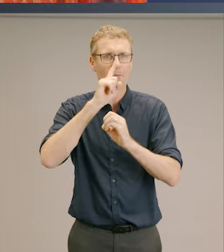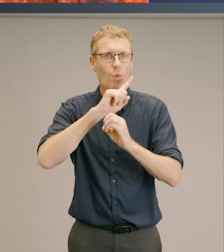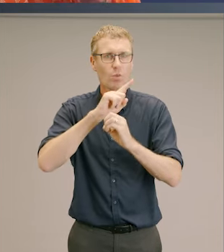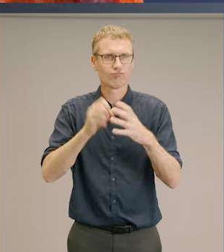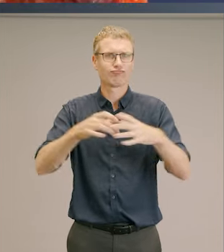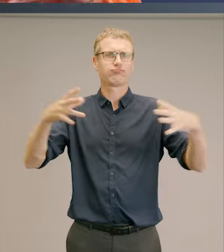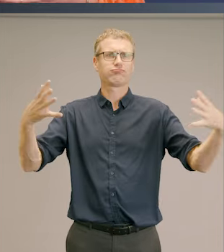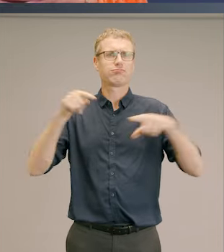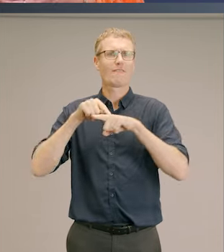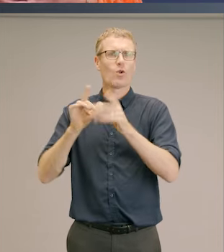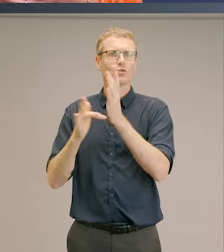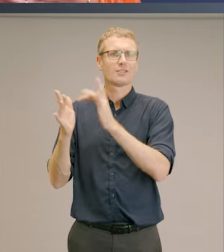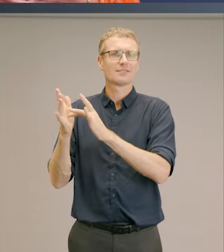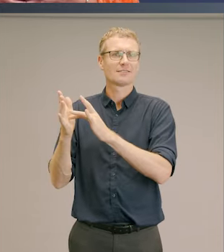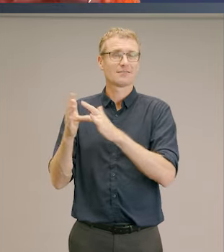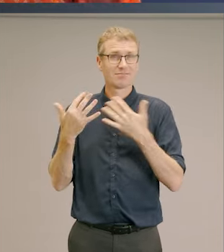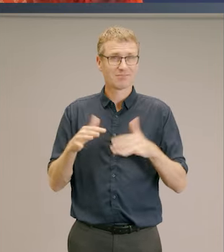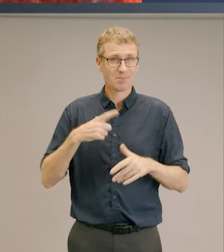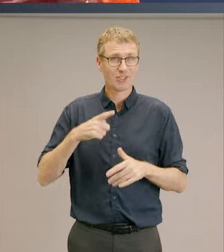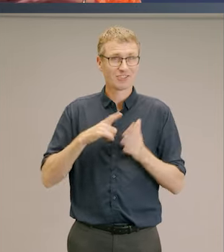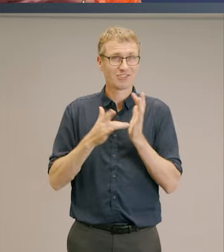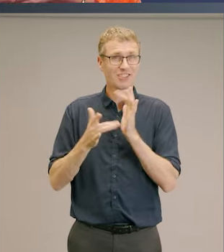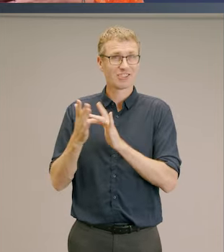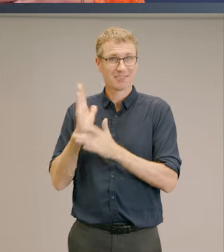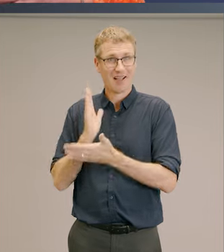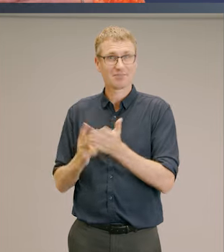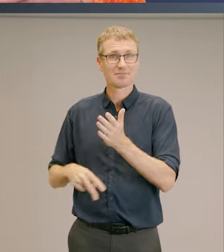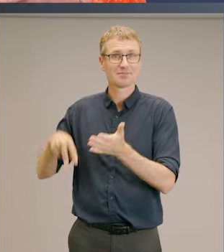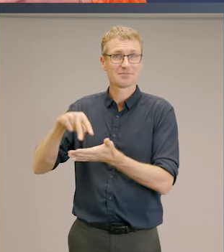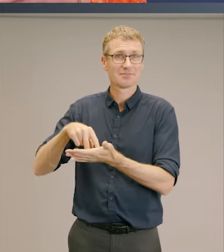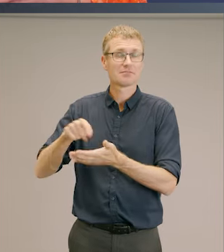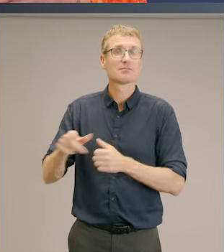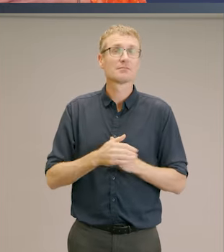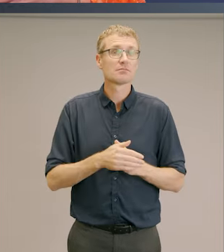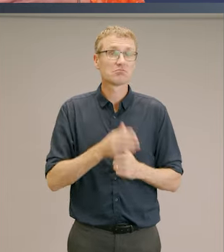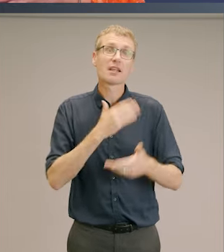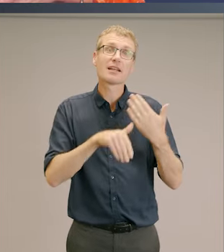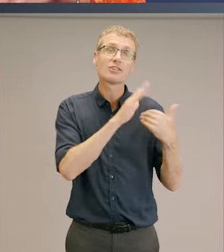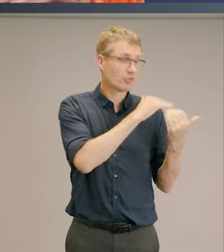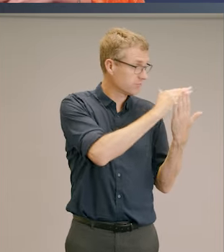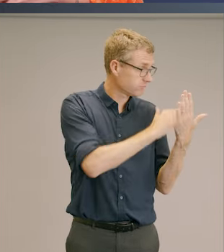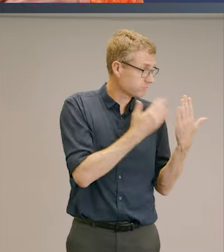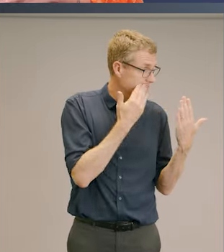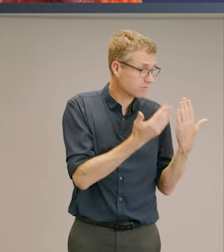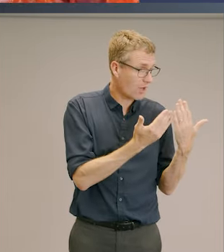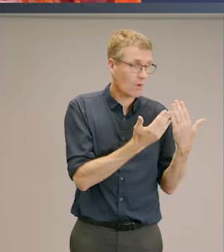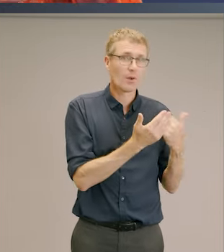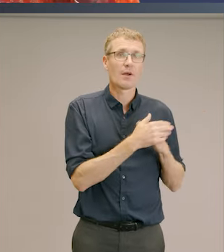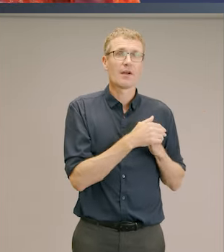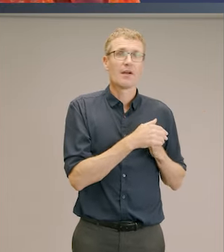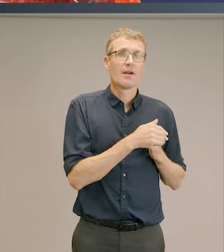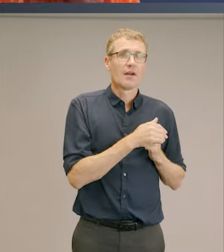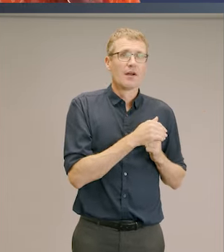That's because of the resurrected Jesus. There's no other way it could have happened. And early church history shows us that between